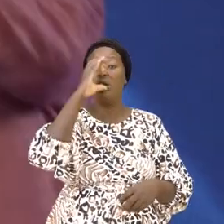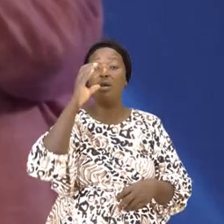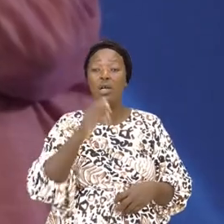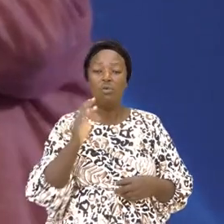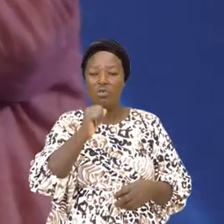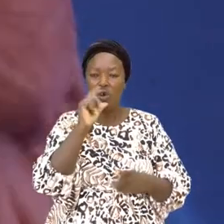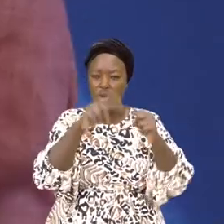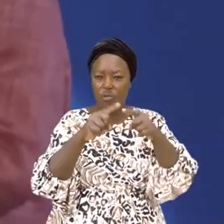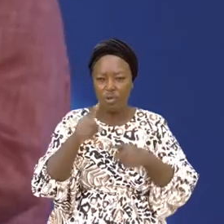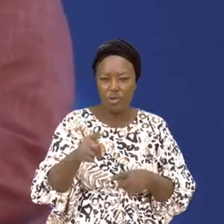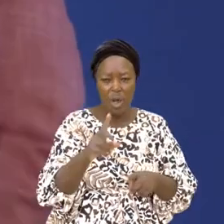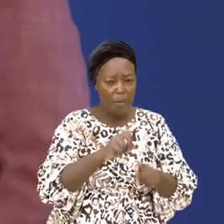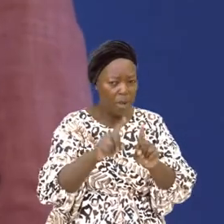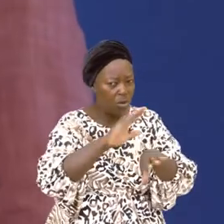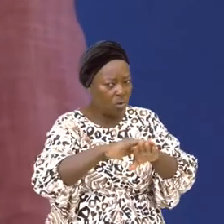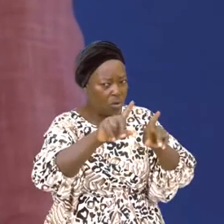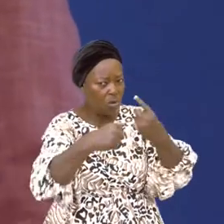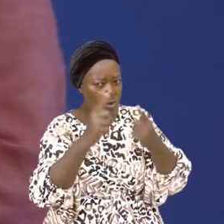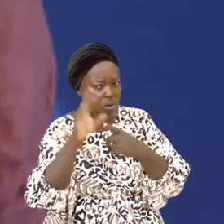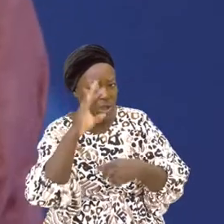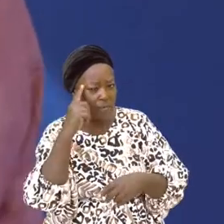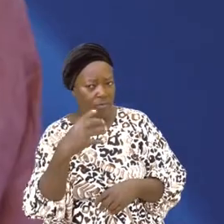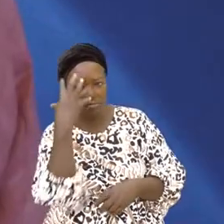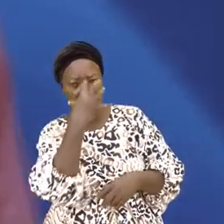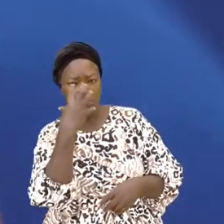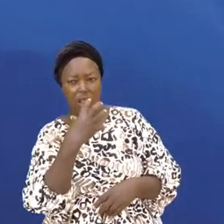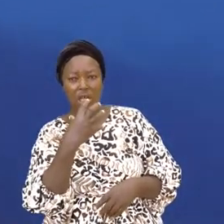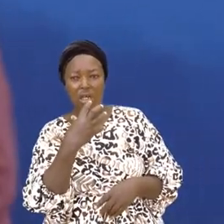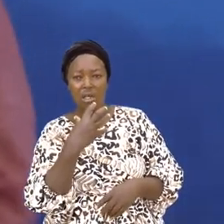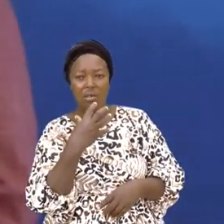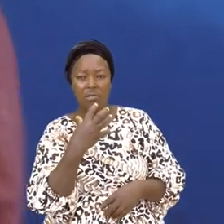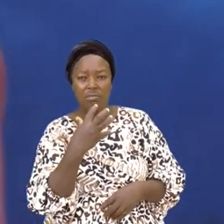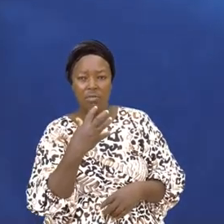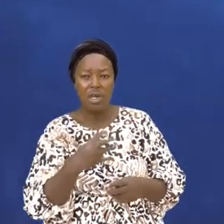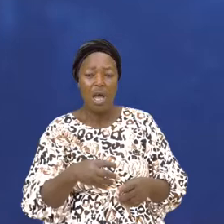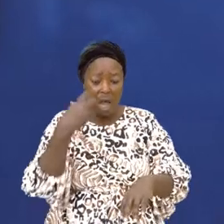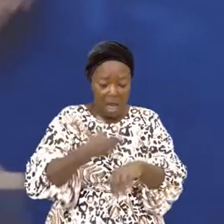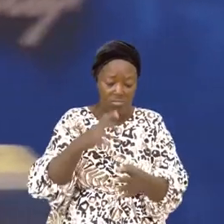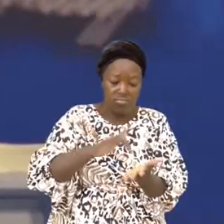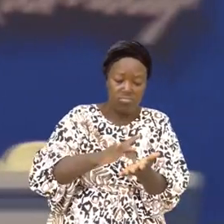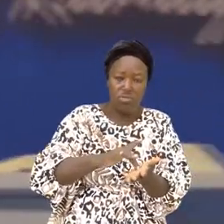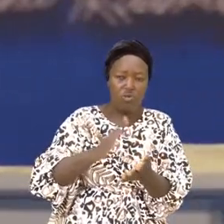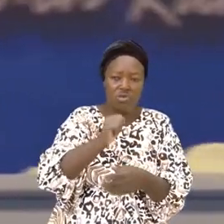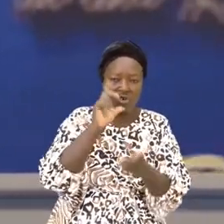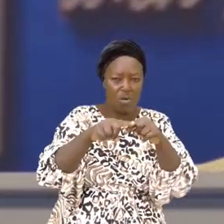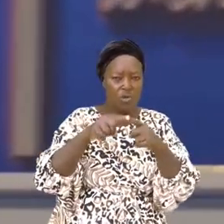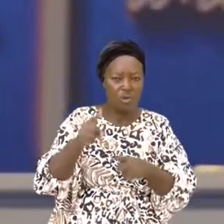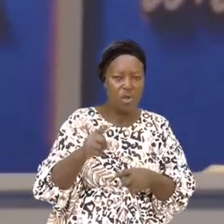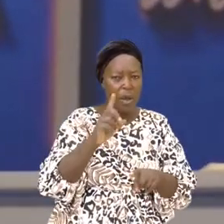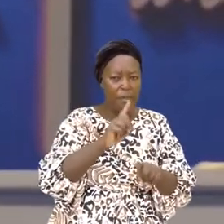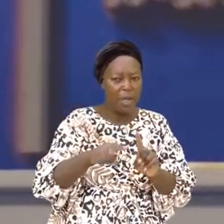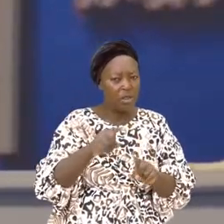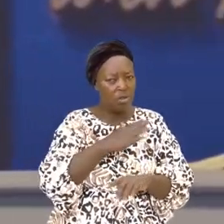But don't you go searching for intoxication. Drugs, hard drugs will not come to you. But don't you